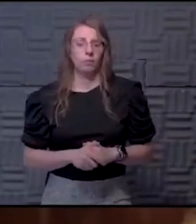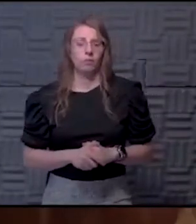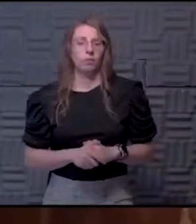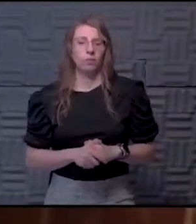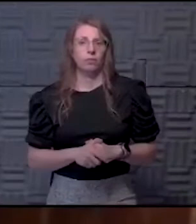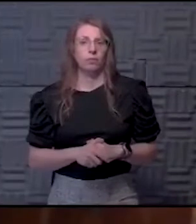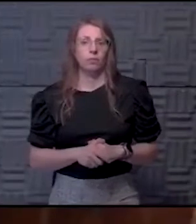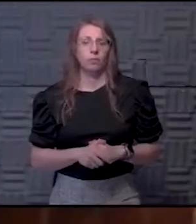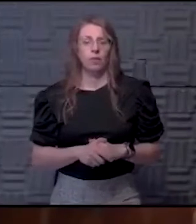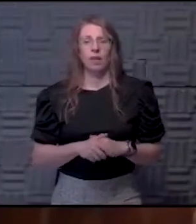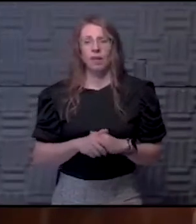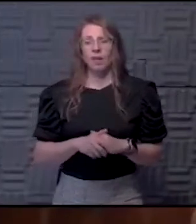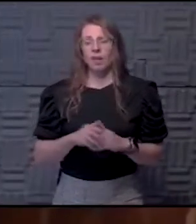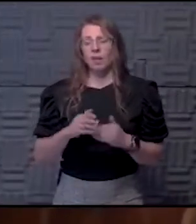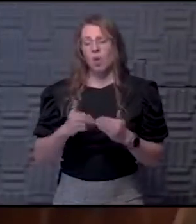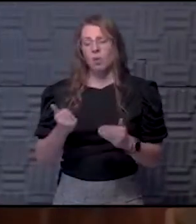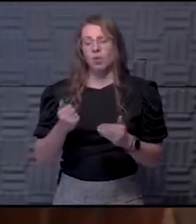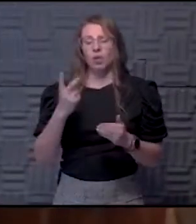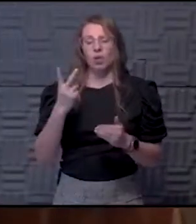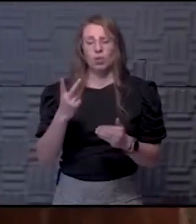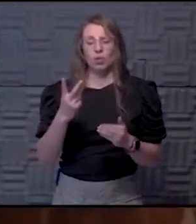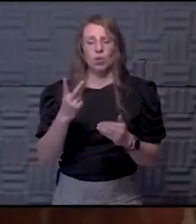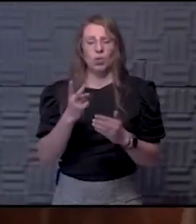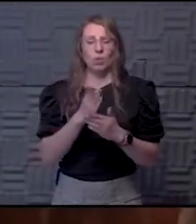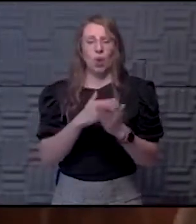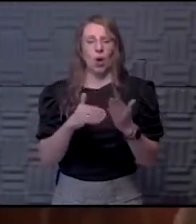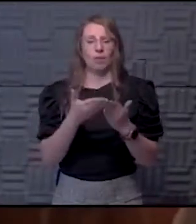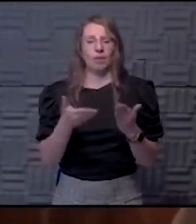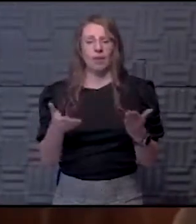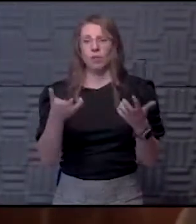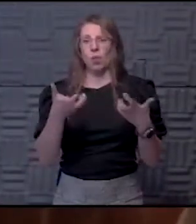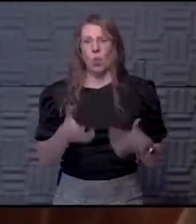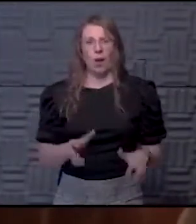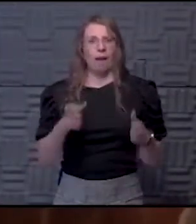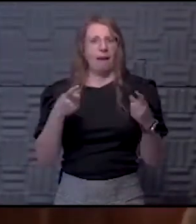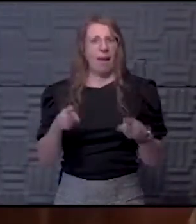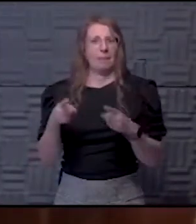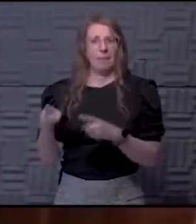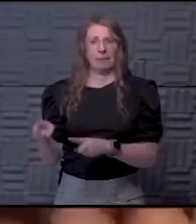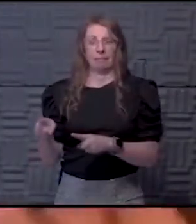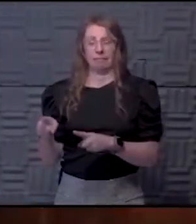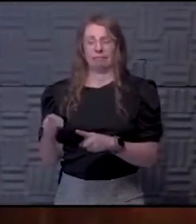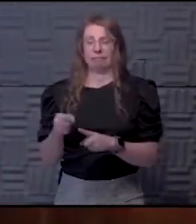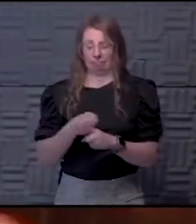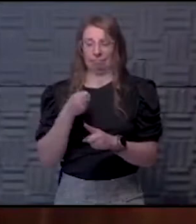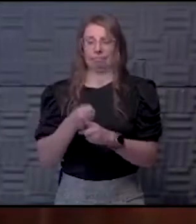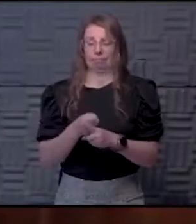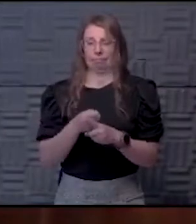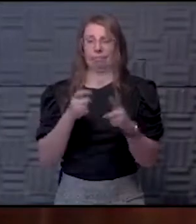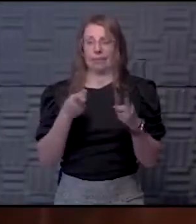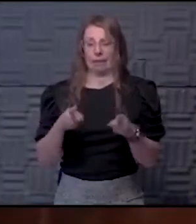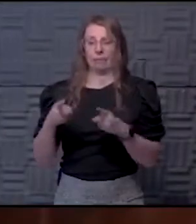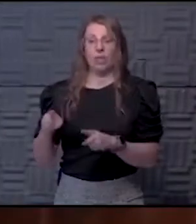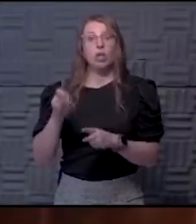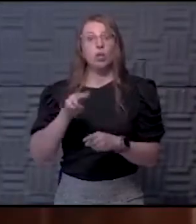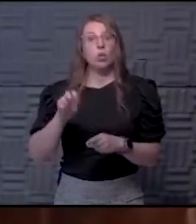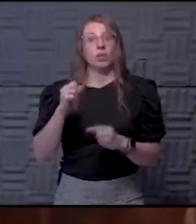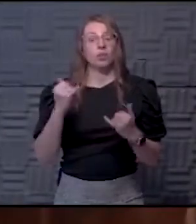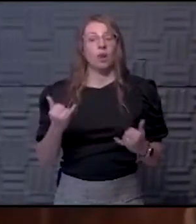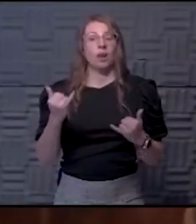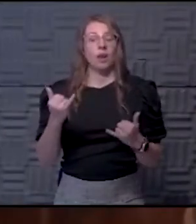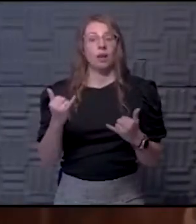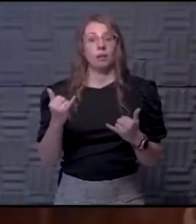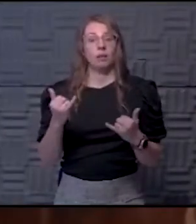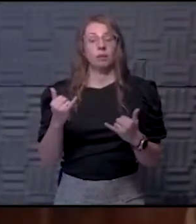almost a twofold thing that we most don't want to happen is happening. So if you look in the US right now, while